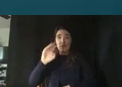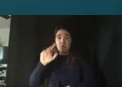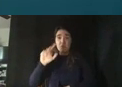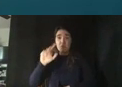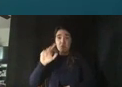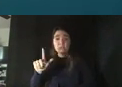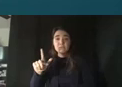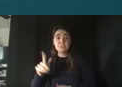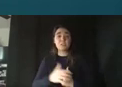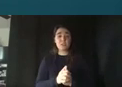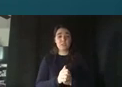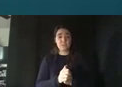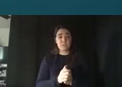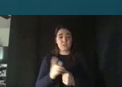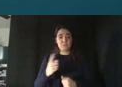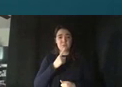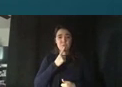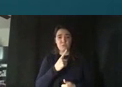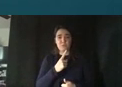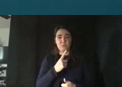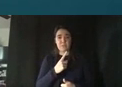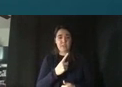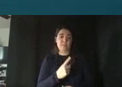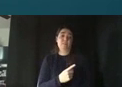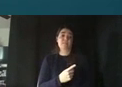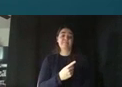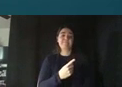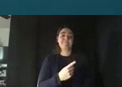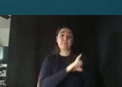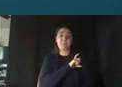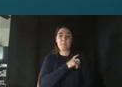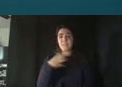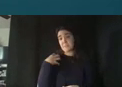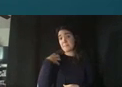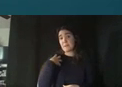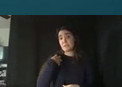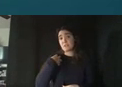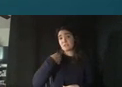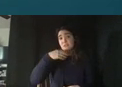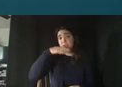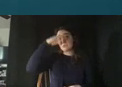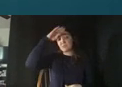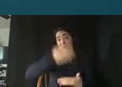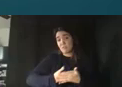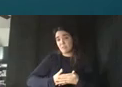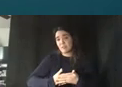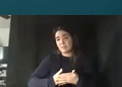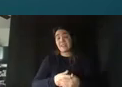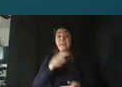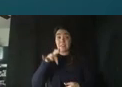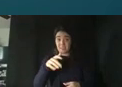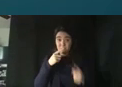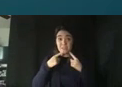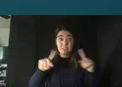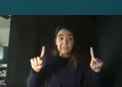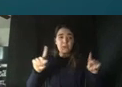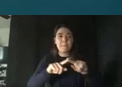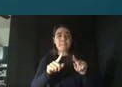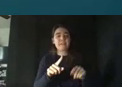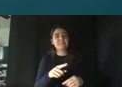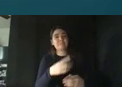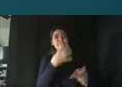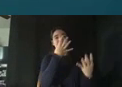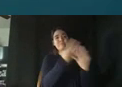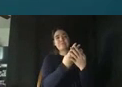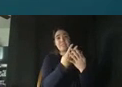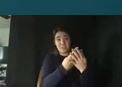get this commander's son. And they did, but they only got him for 6 years in prison. And they knew it was too